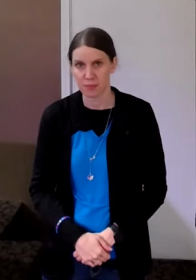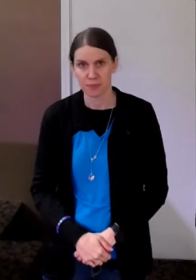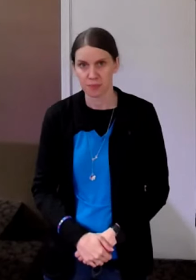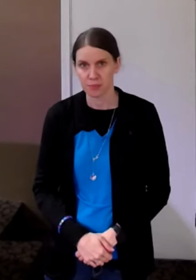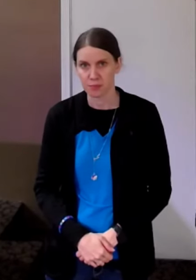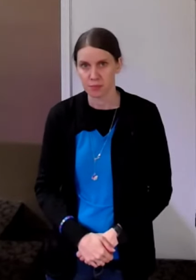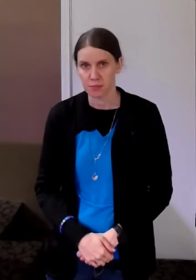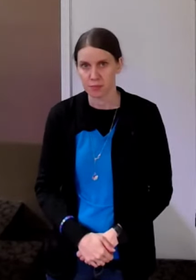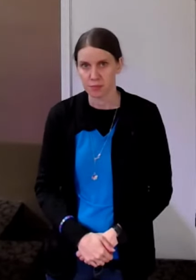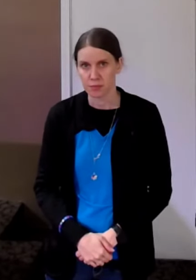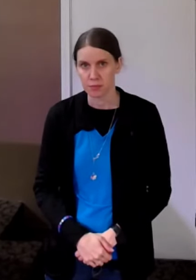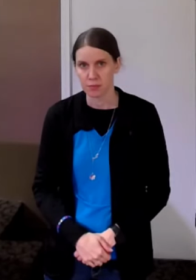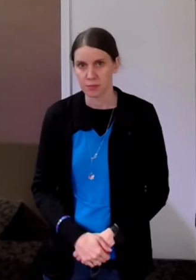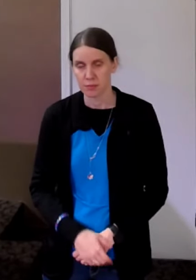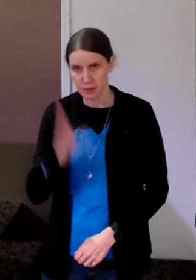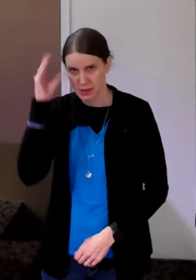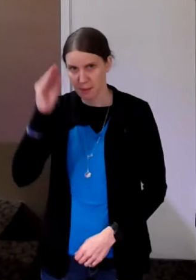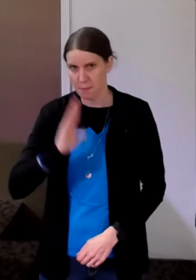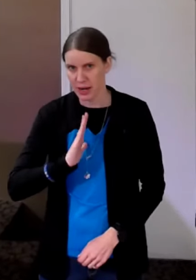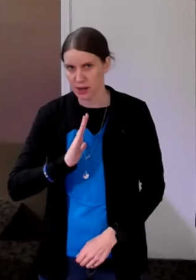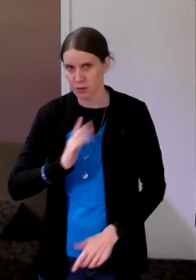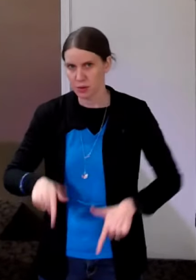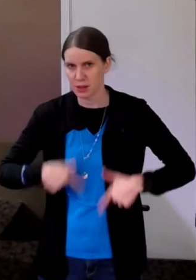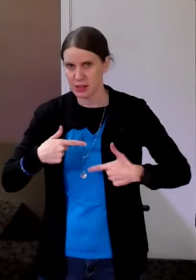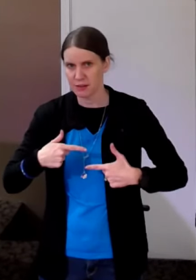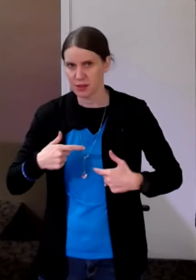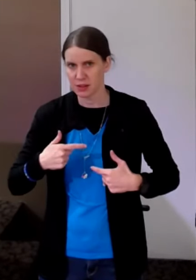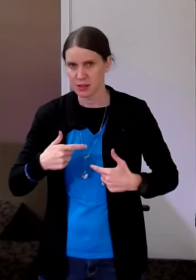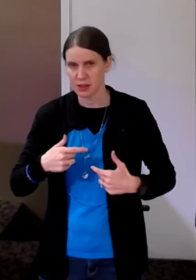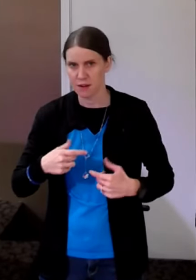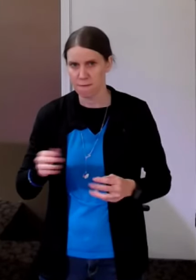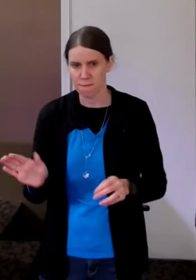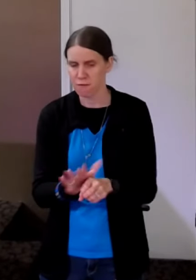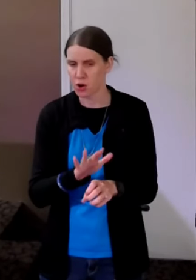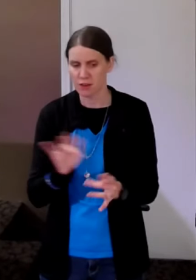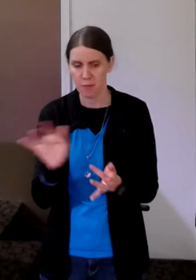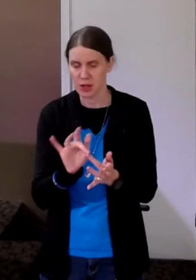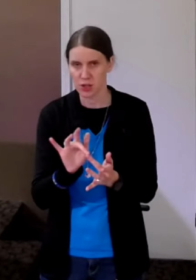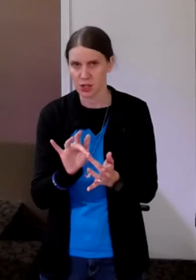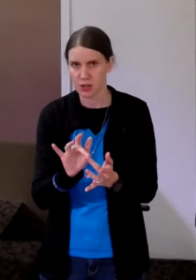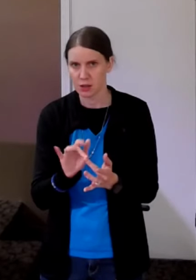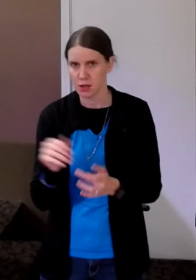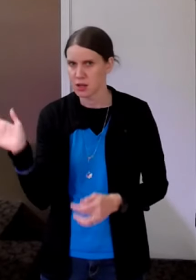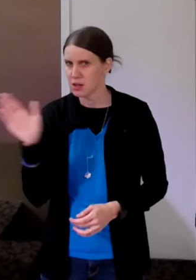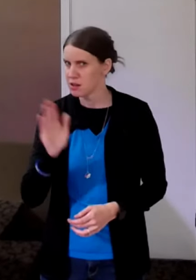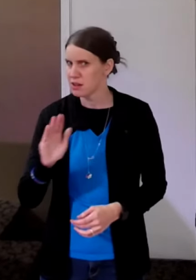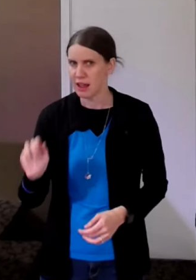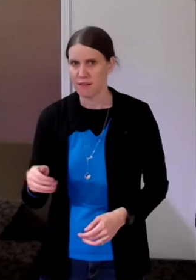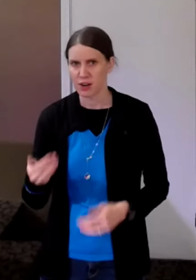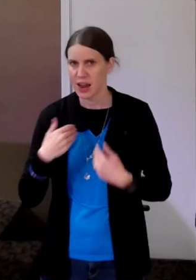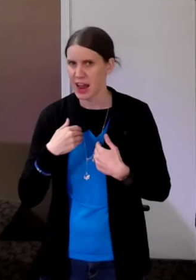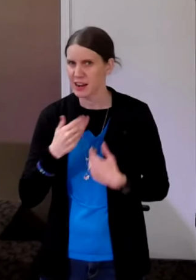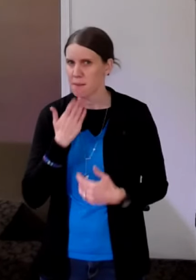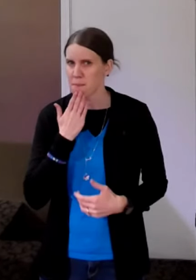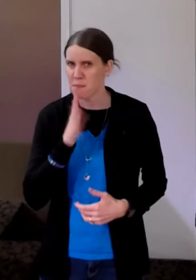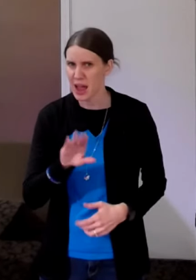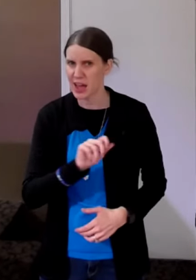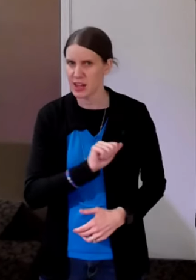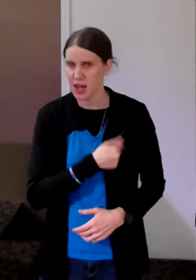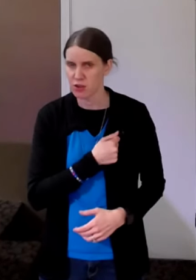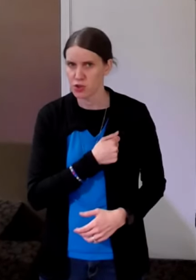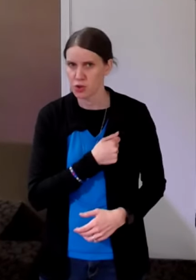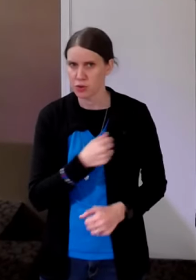The one who lived this life to perfection never once had a bad attitude. Never once made a